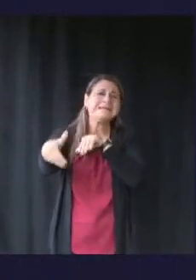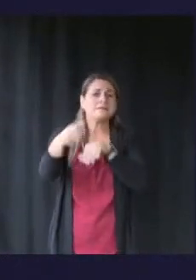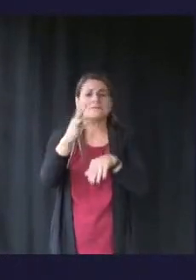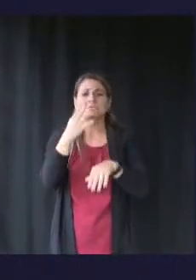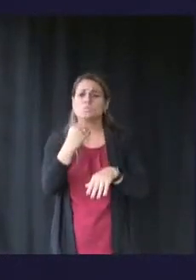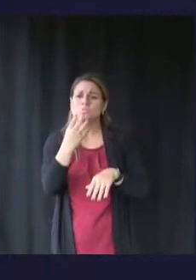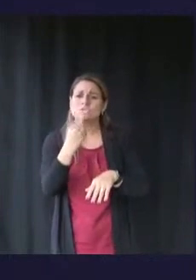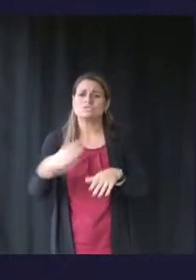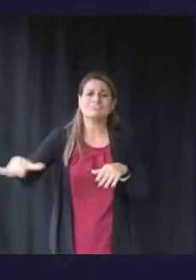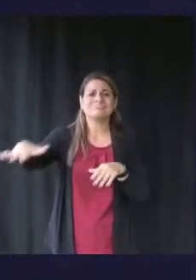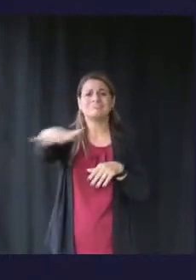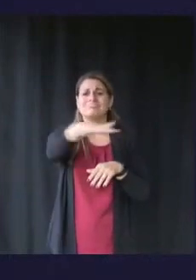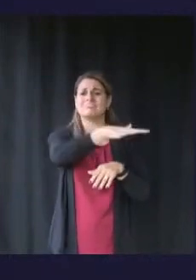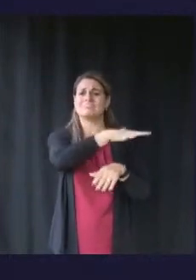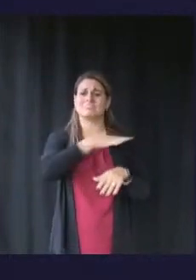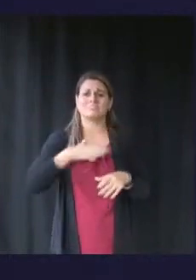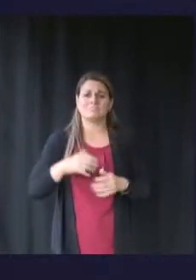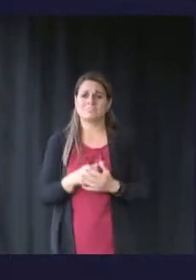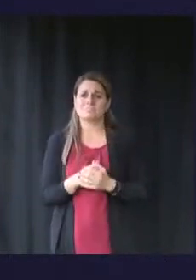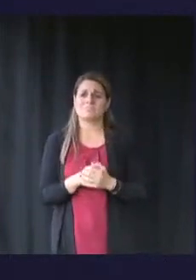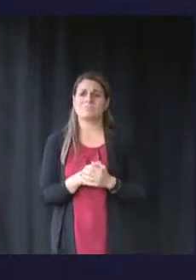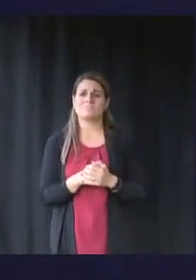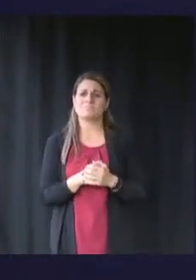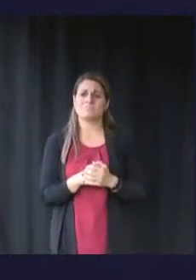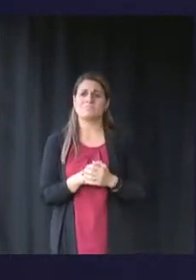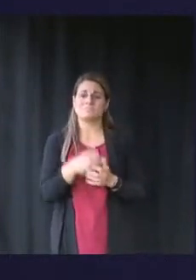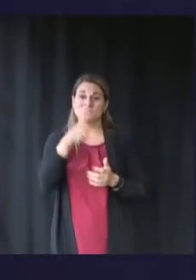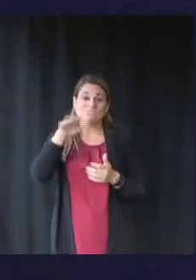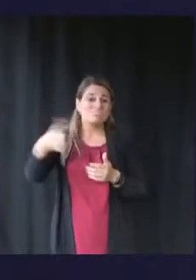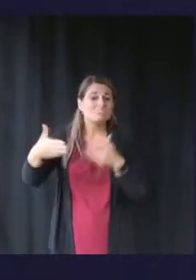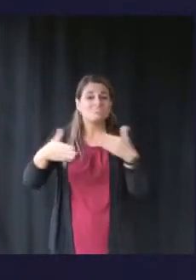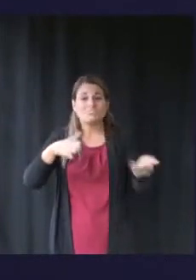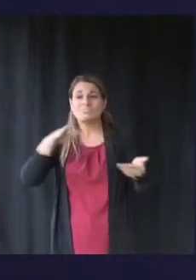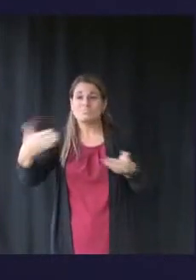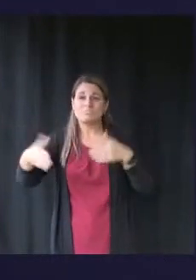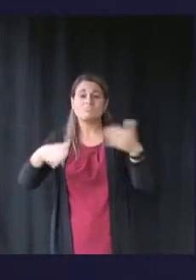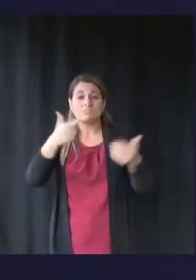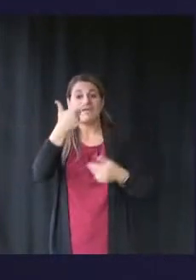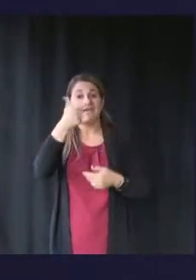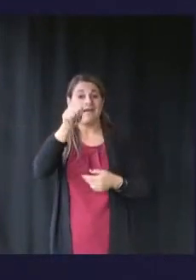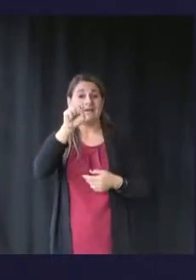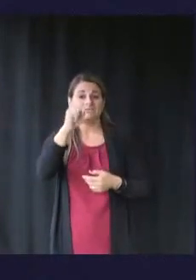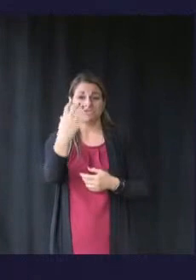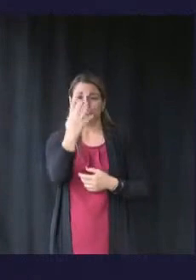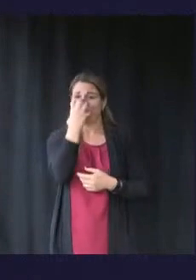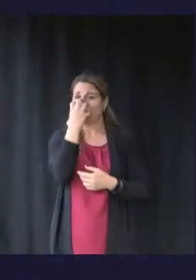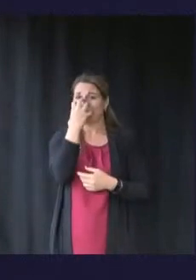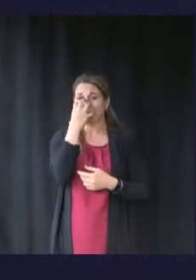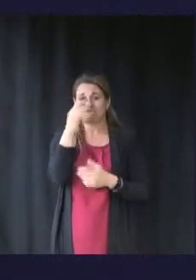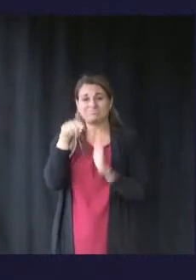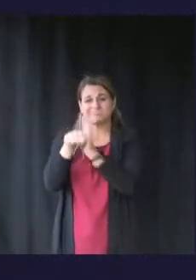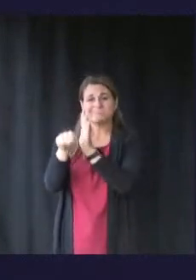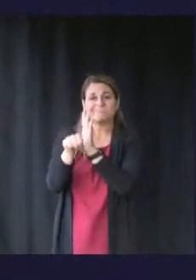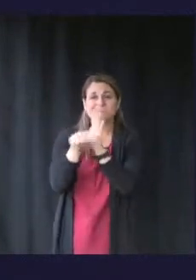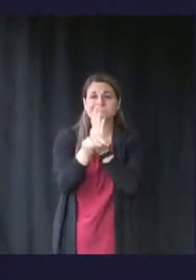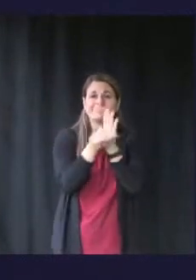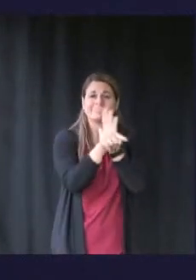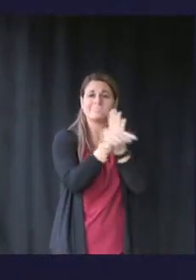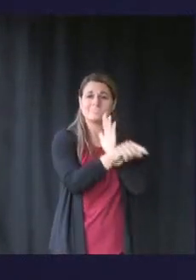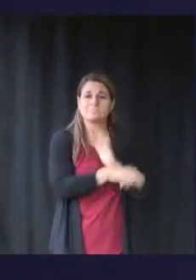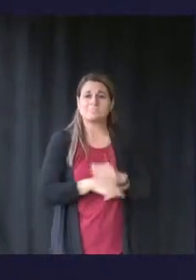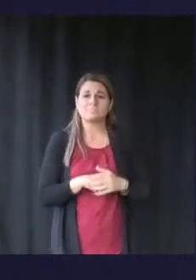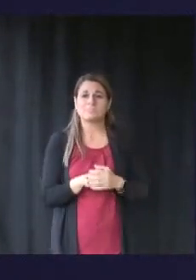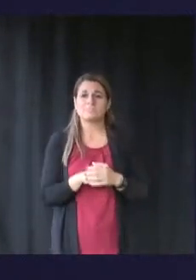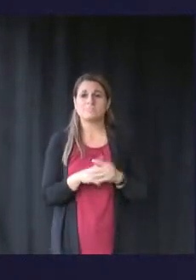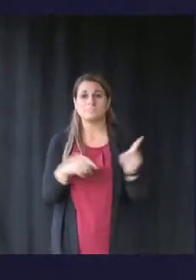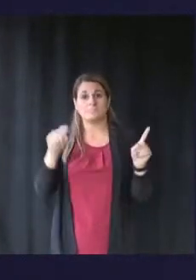many who met their ultimate fate in the gas chamber. He made sure no